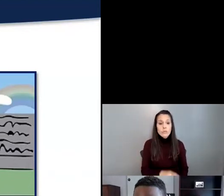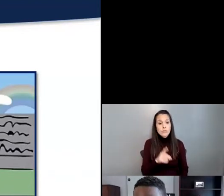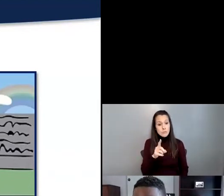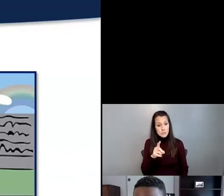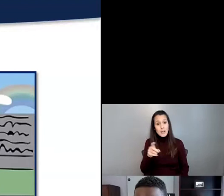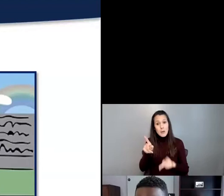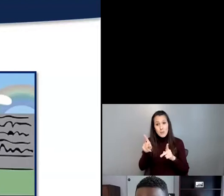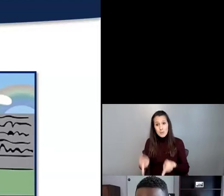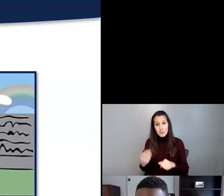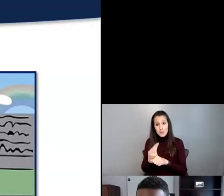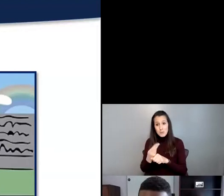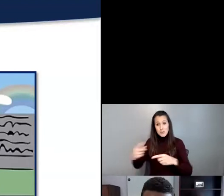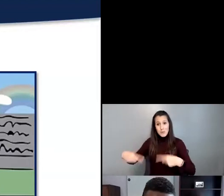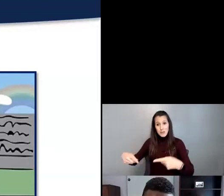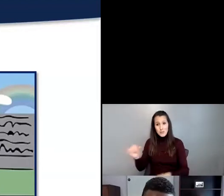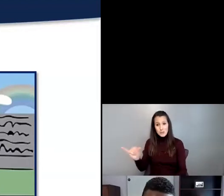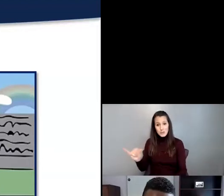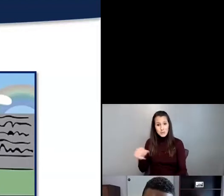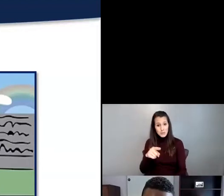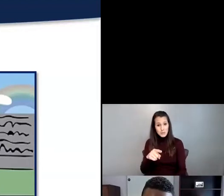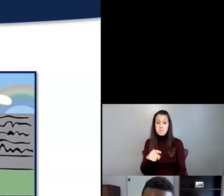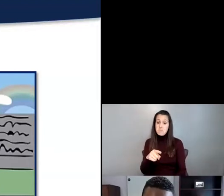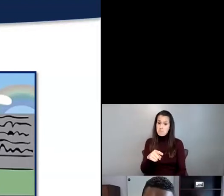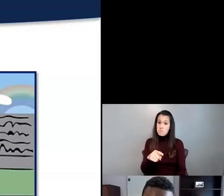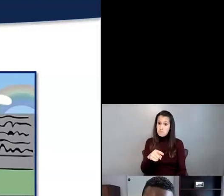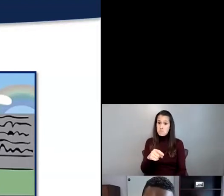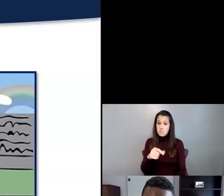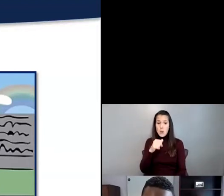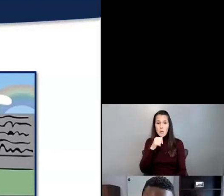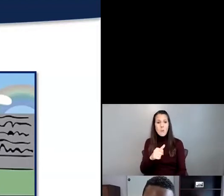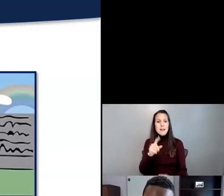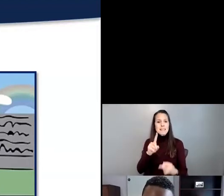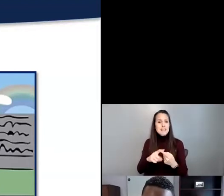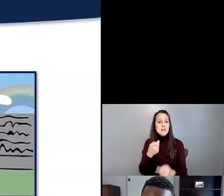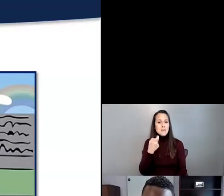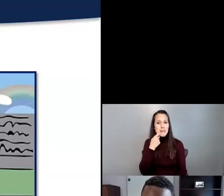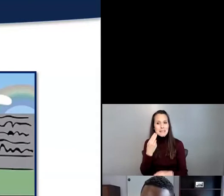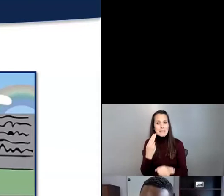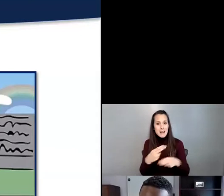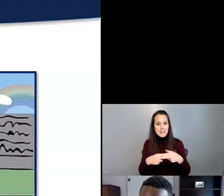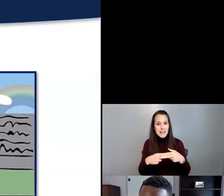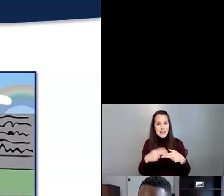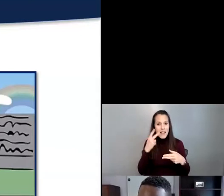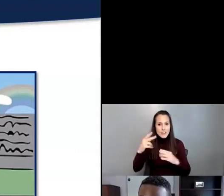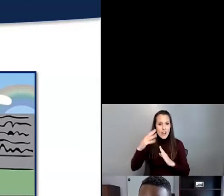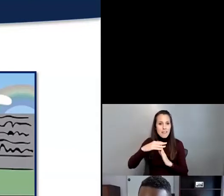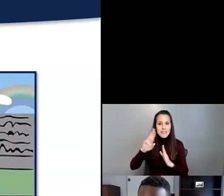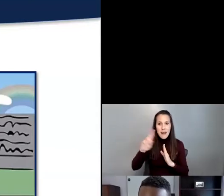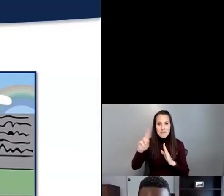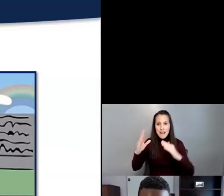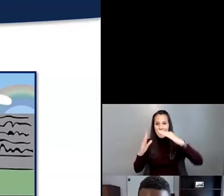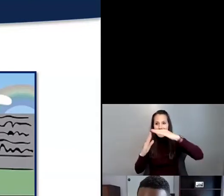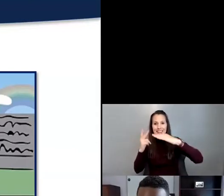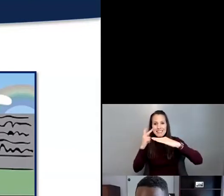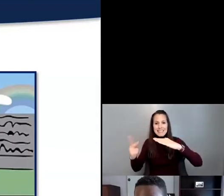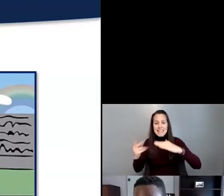a wheelchair user. Now, I will acknowledge that it wasn't until several months of using the slide that I saw the top right corner, which was a rainbow, which